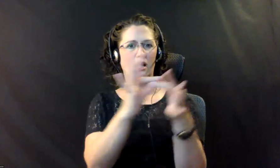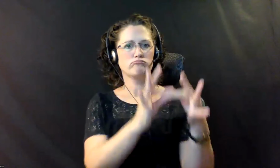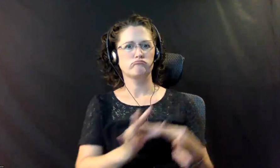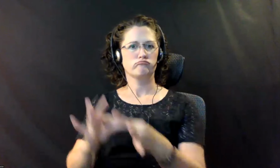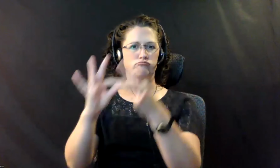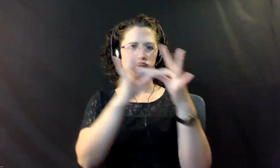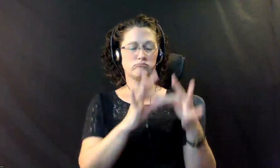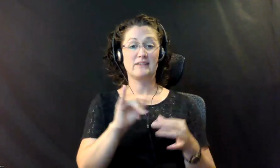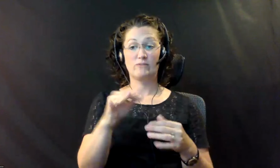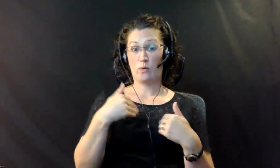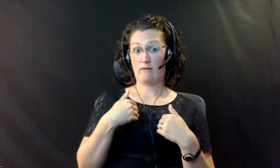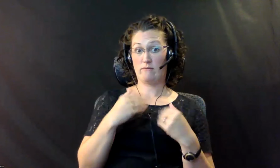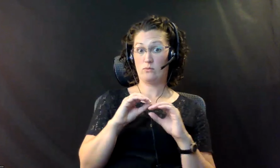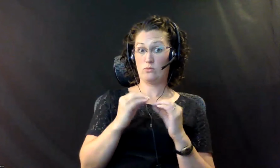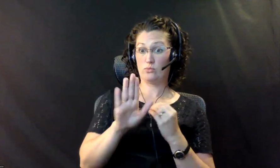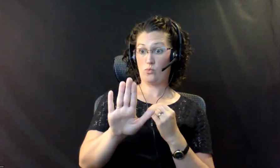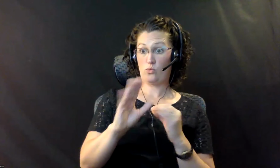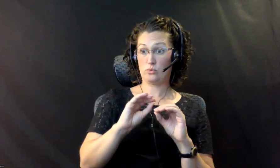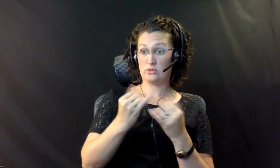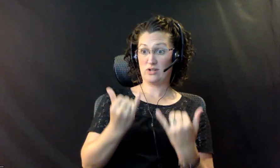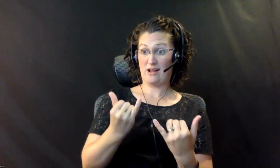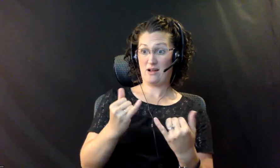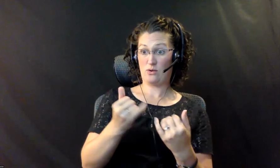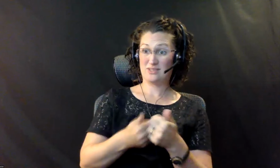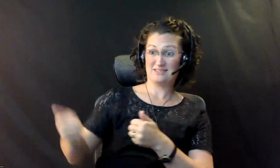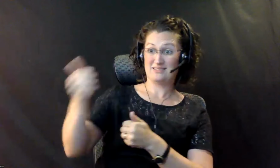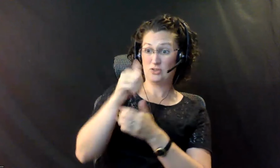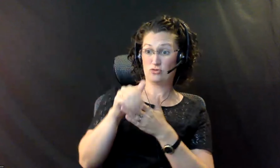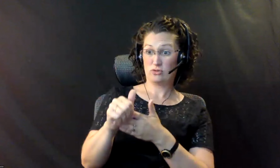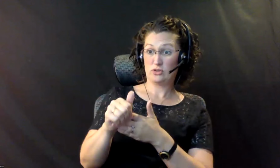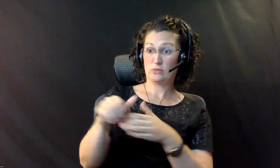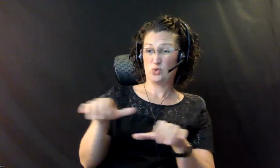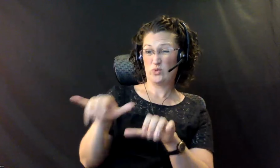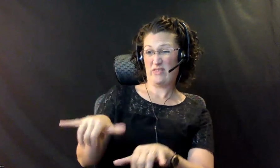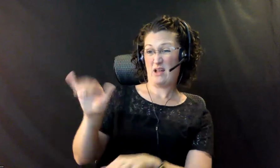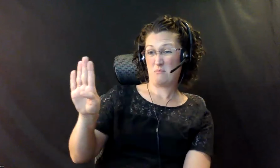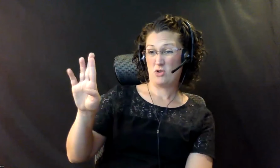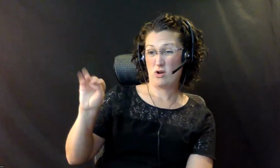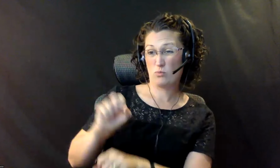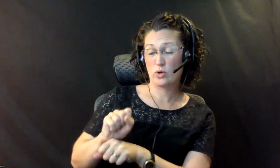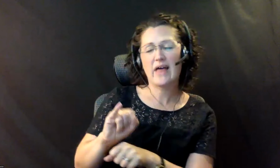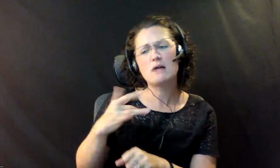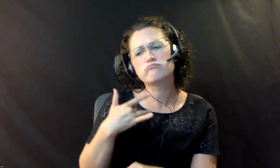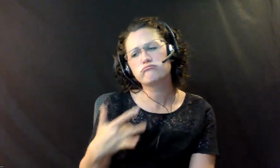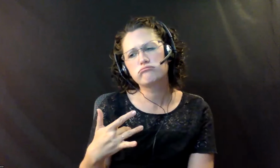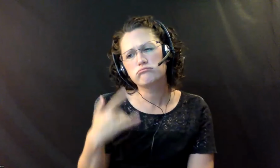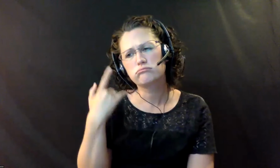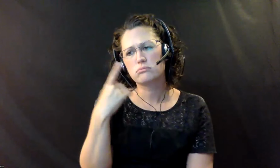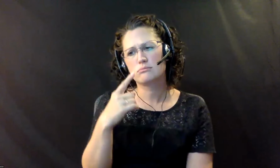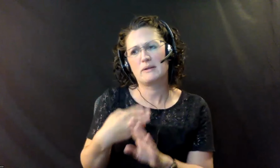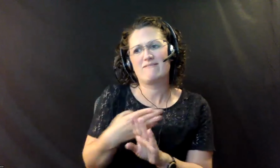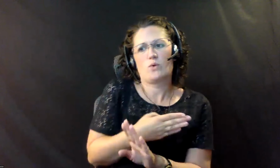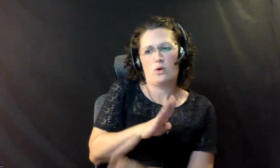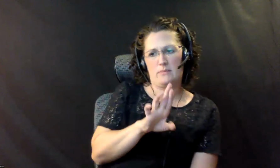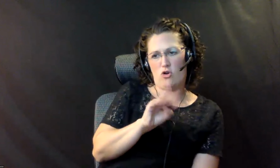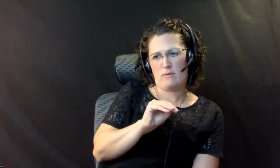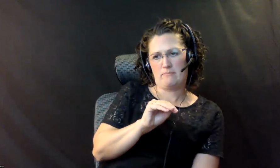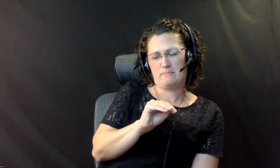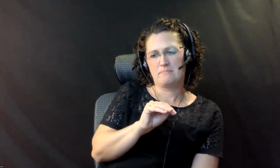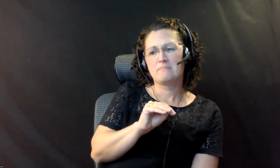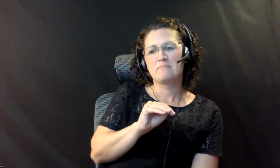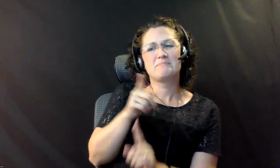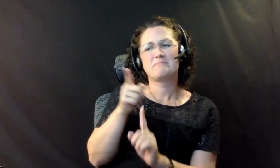senior IT leaders are doing a lot of BRM type work, and most organizations do before they have BRM, the realization has to be that they can't be doing